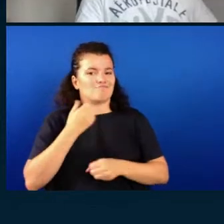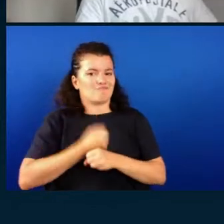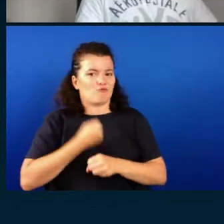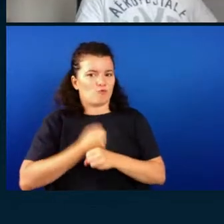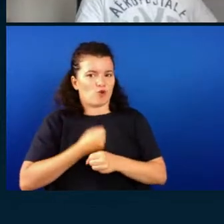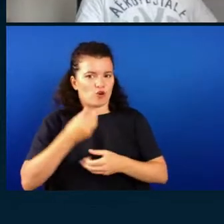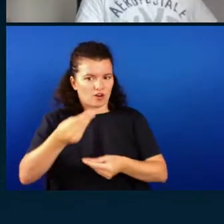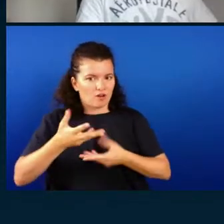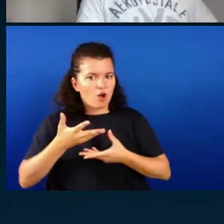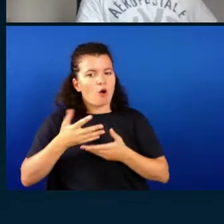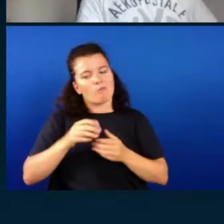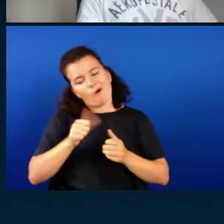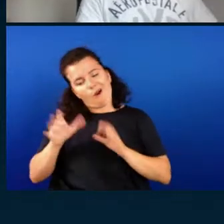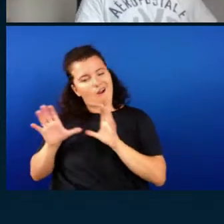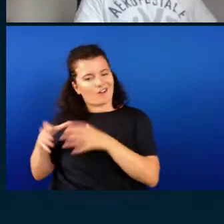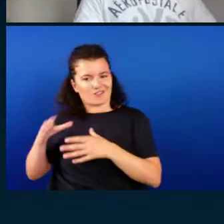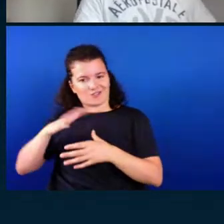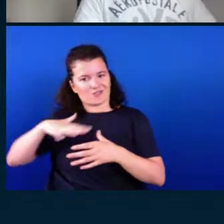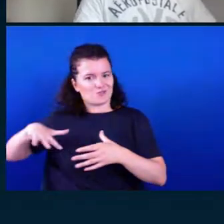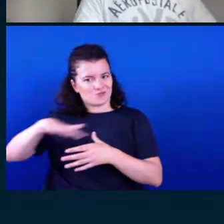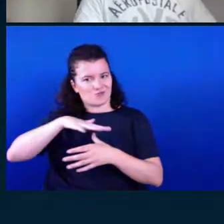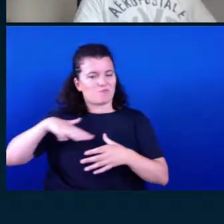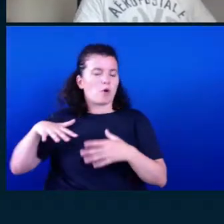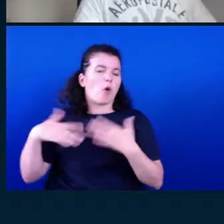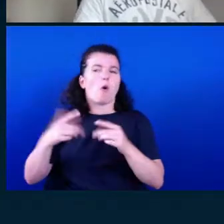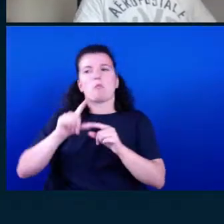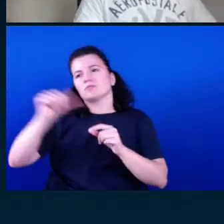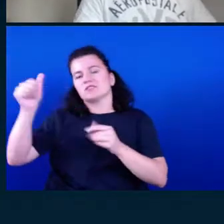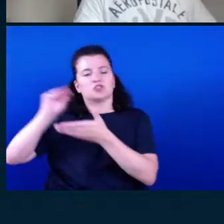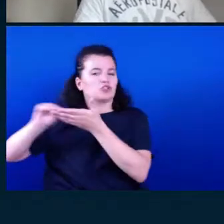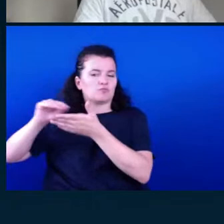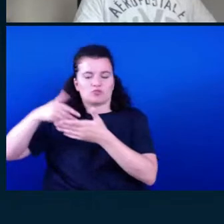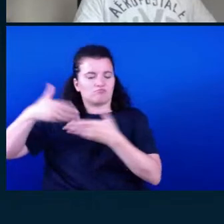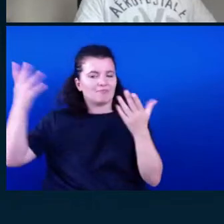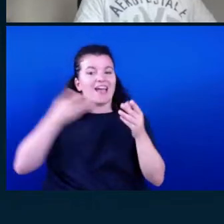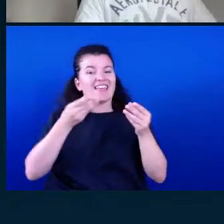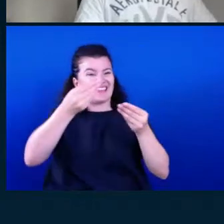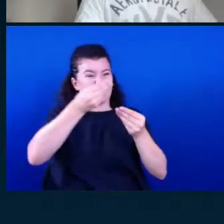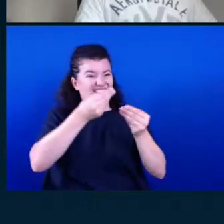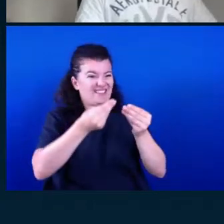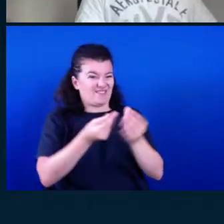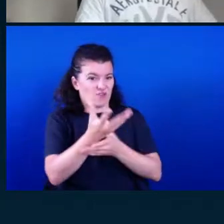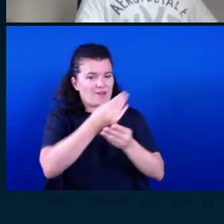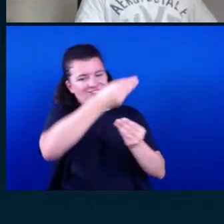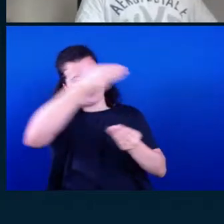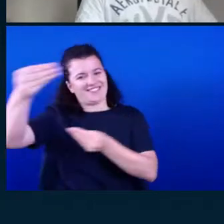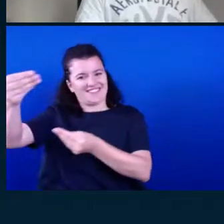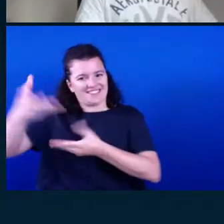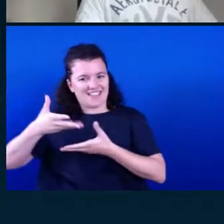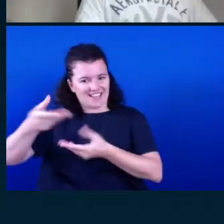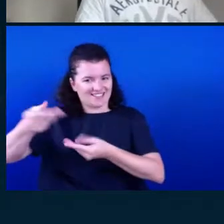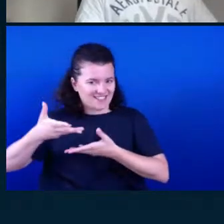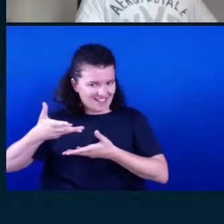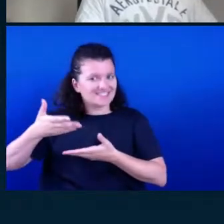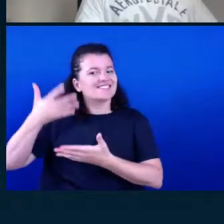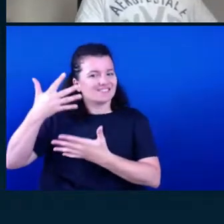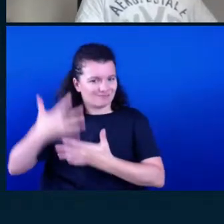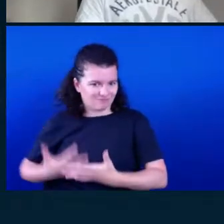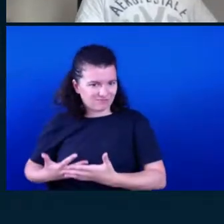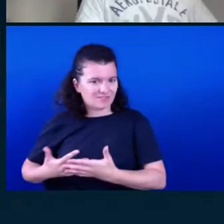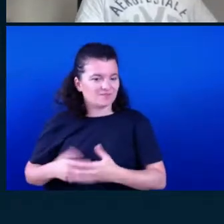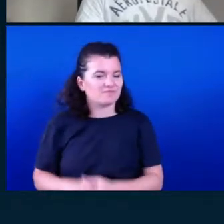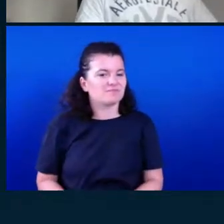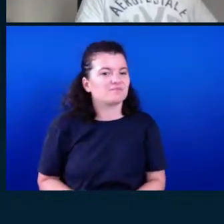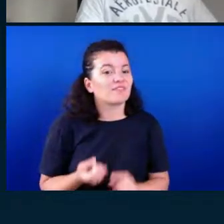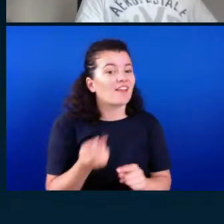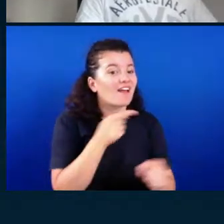another resource group, or it could be another subscription as well, but this can be also done. And finally, we go back to the definition